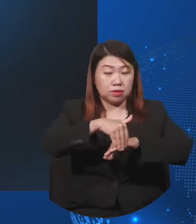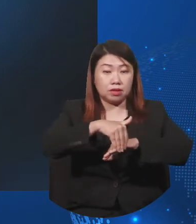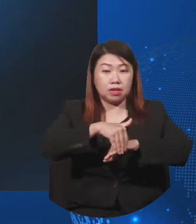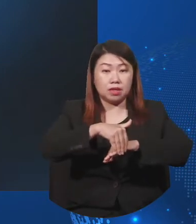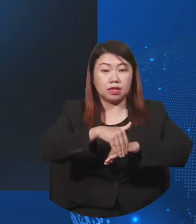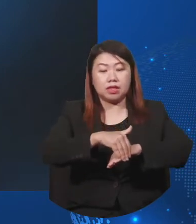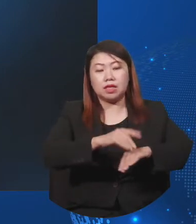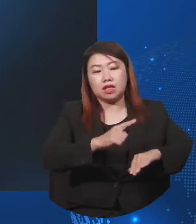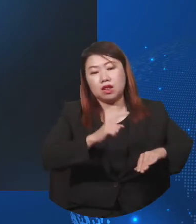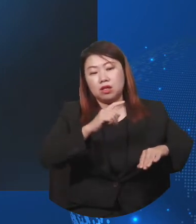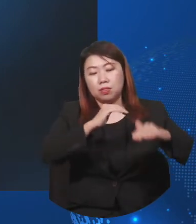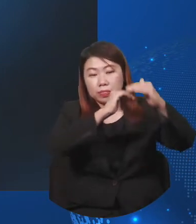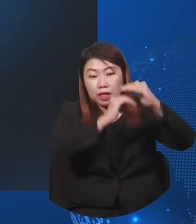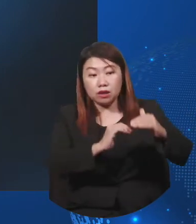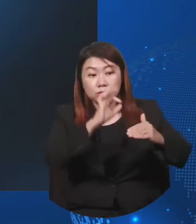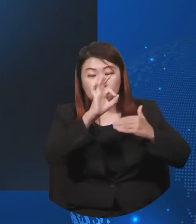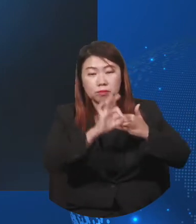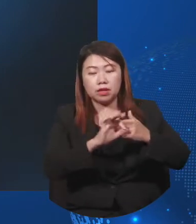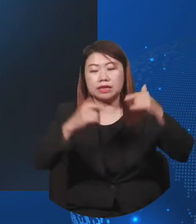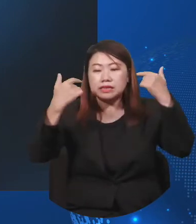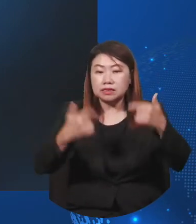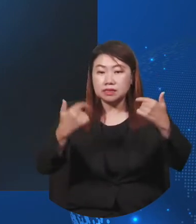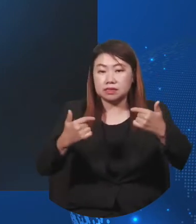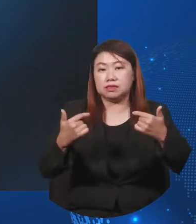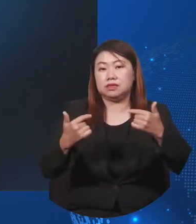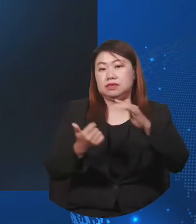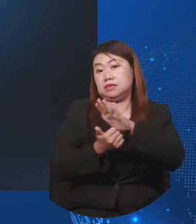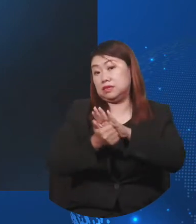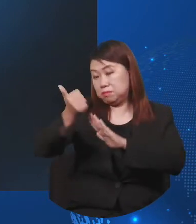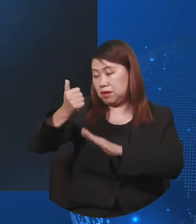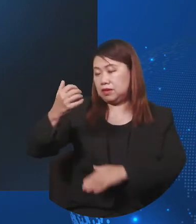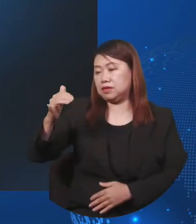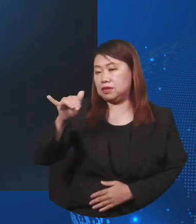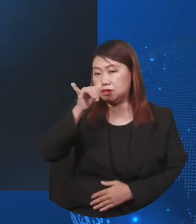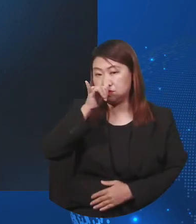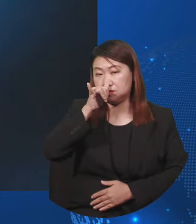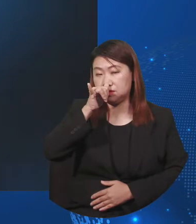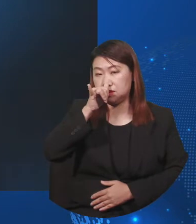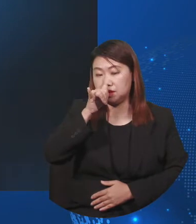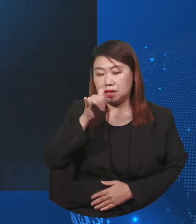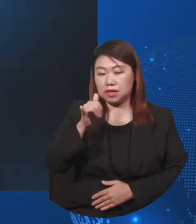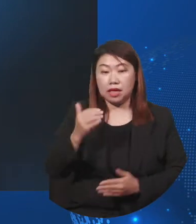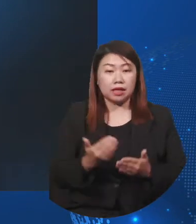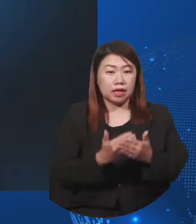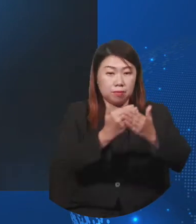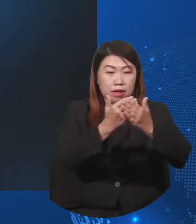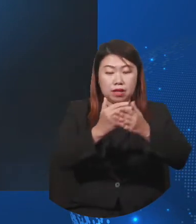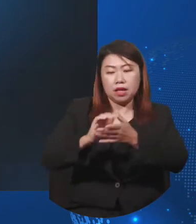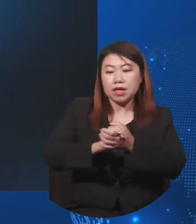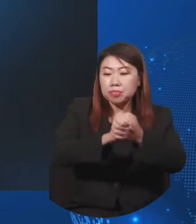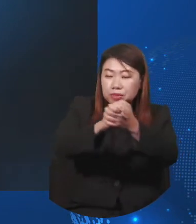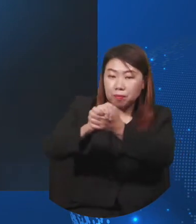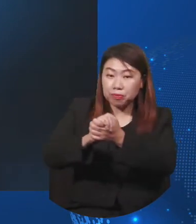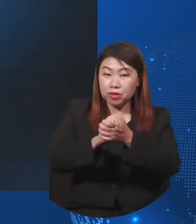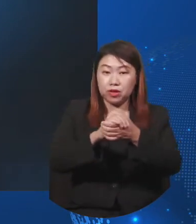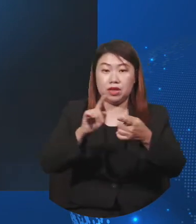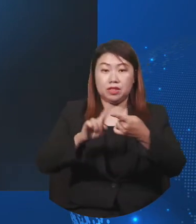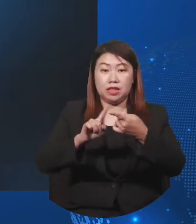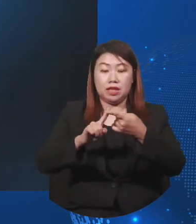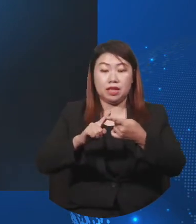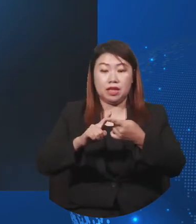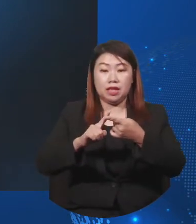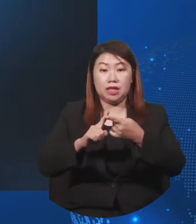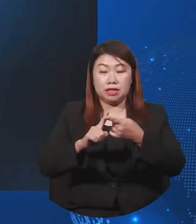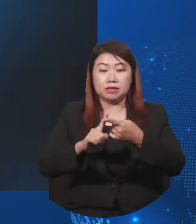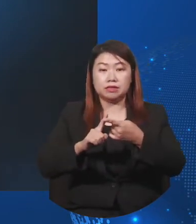of hope coming from various development cooperation modalities, including one that is quite promising from